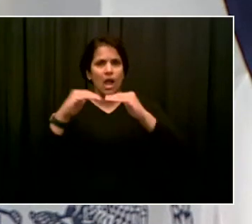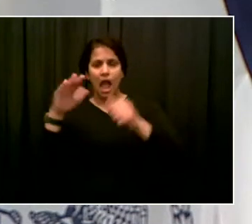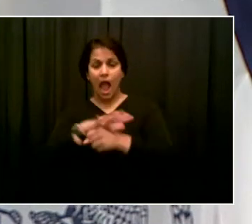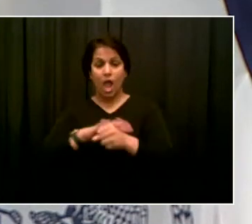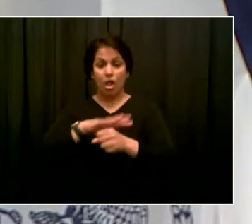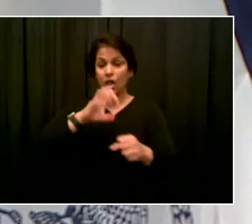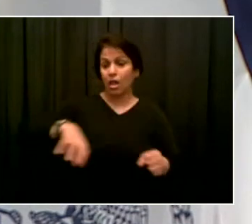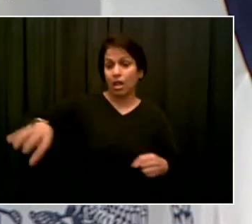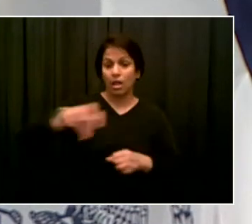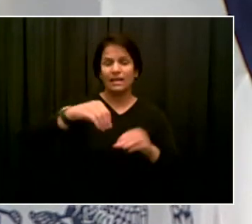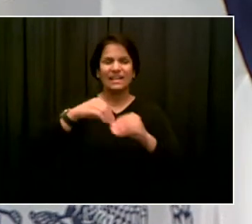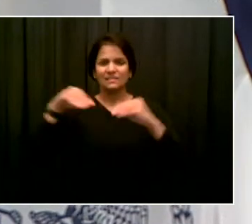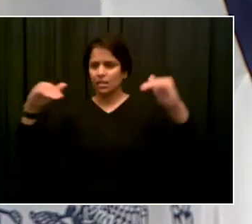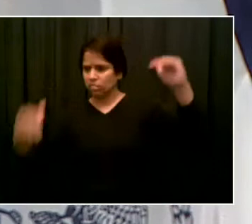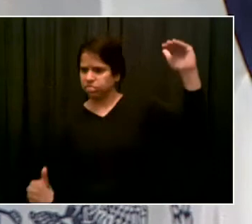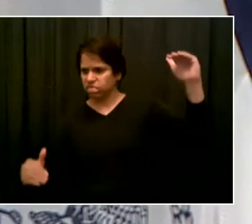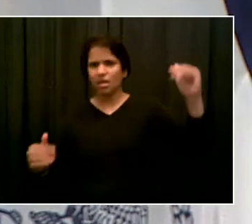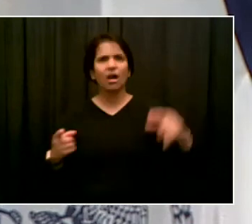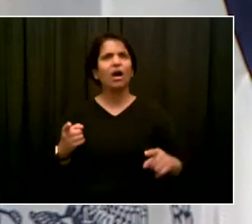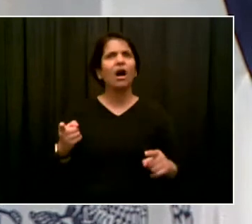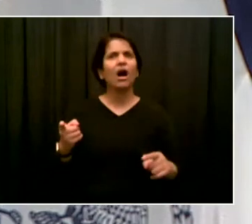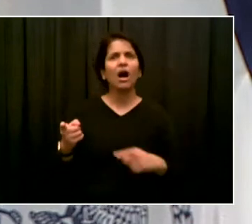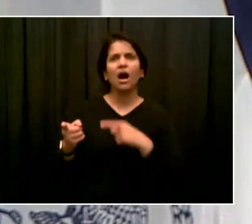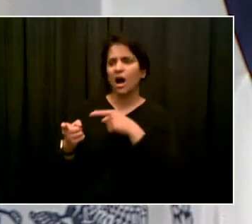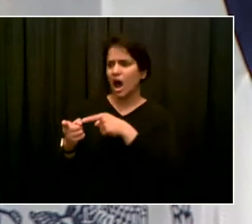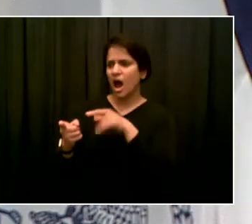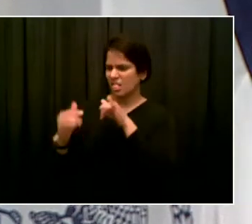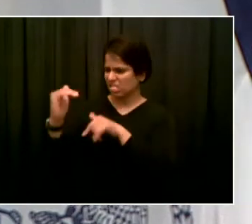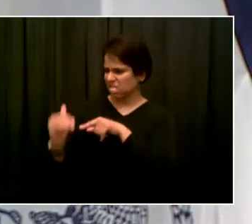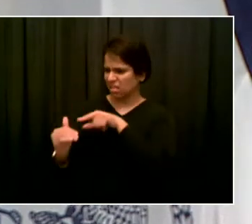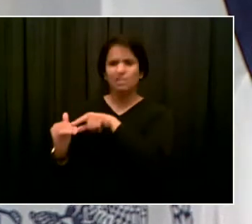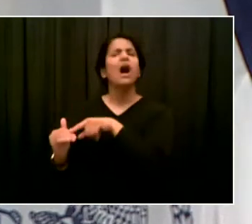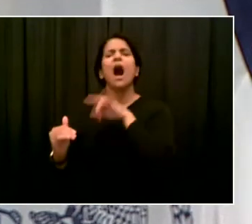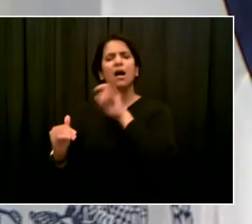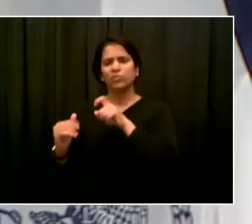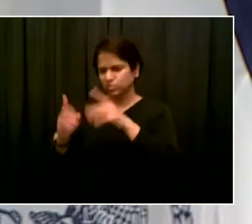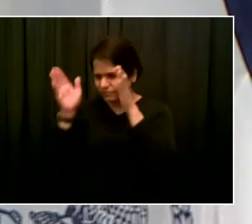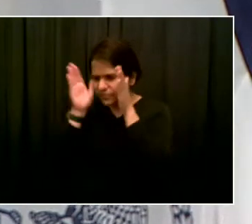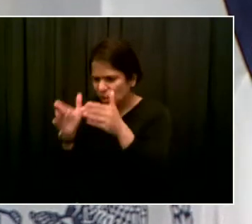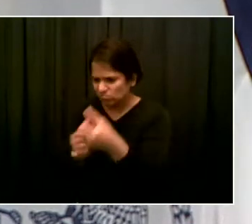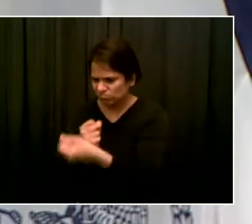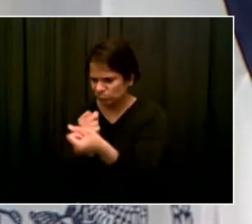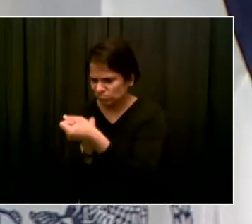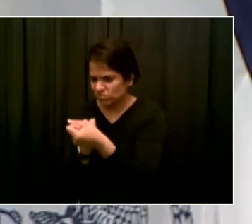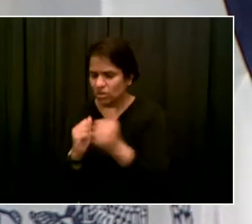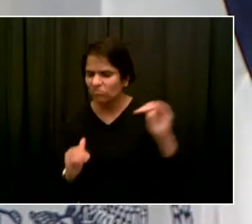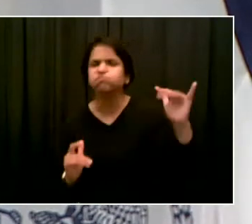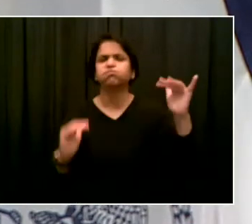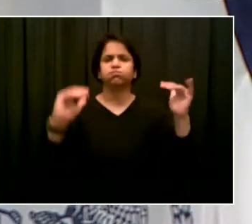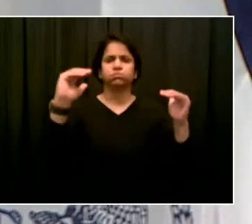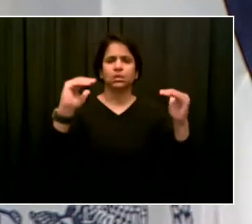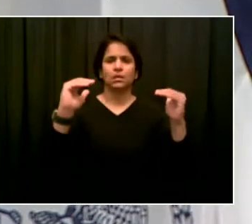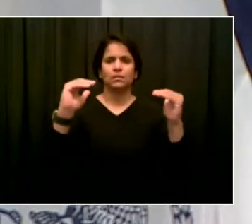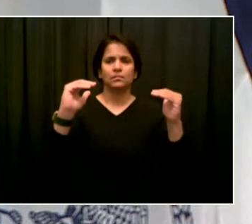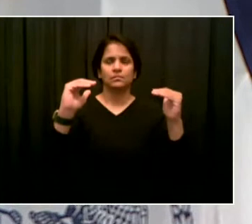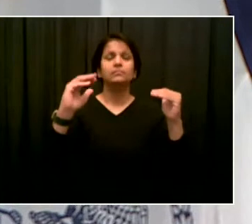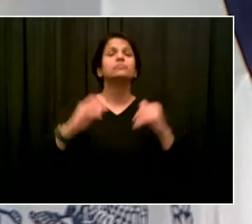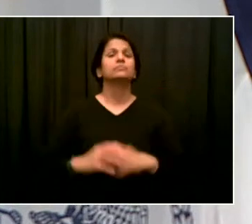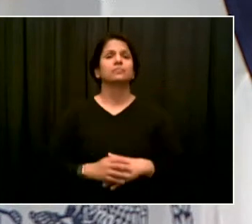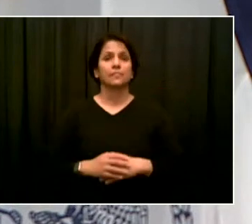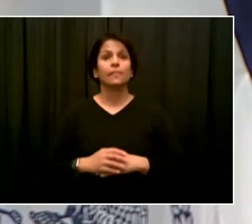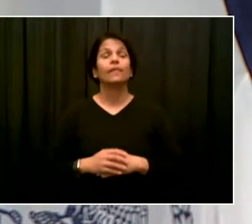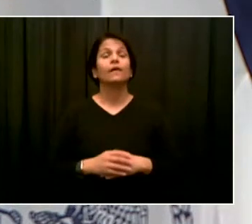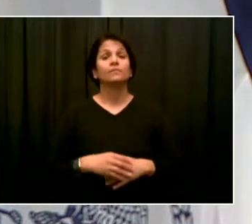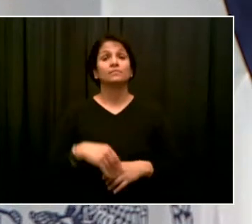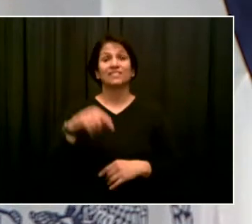resources they deserved. So it made sense to start in those communities where the greatest need is, and obviously in public housing, and then build out